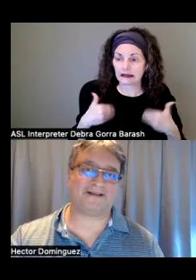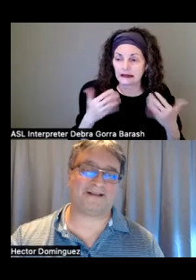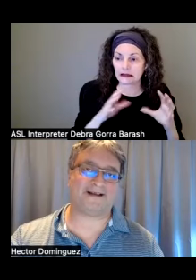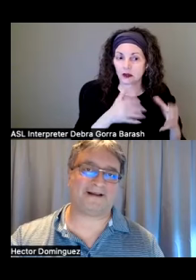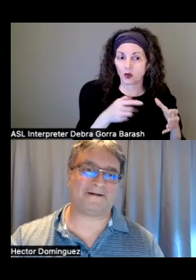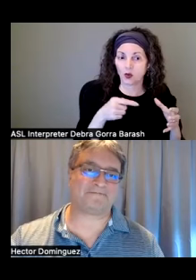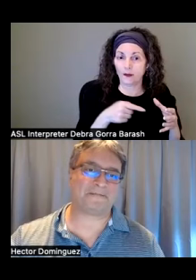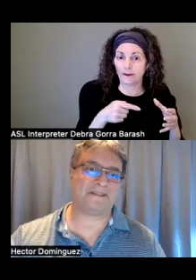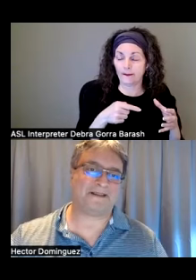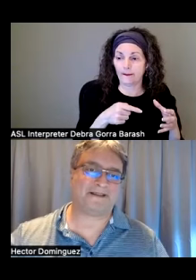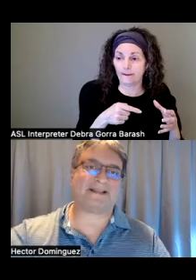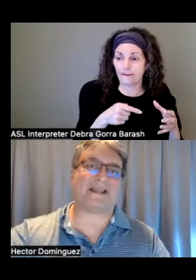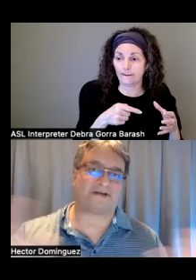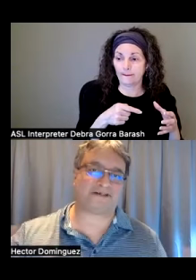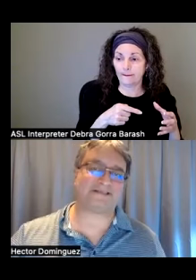quite